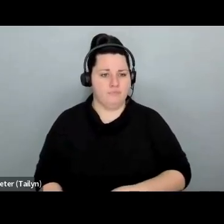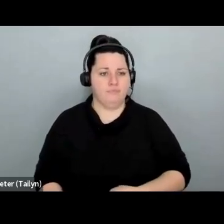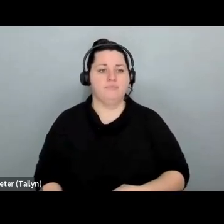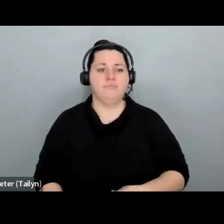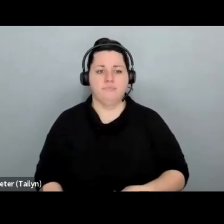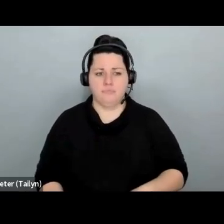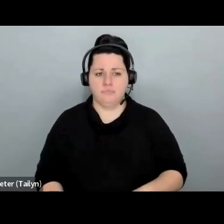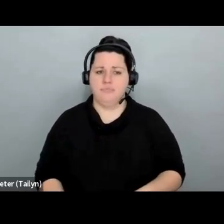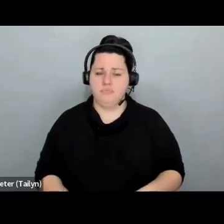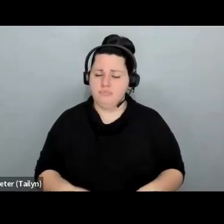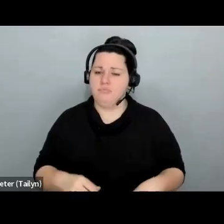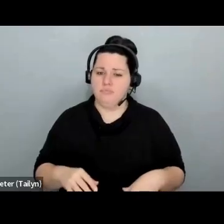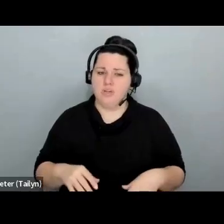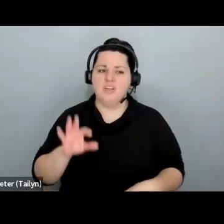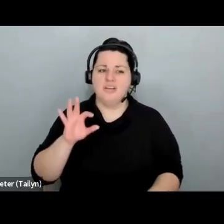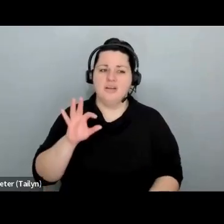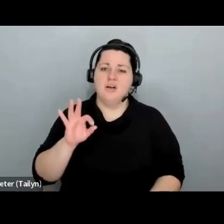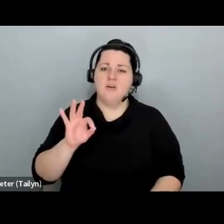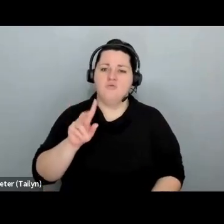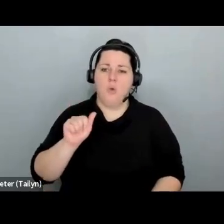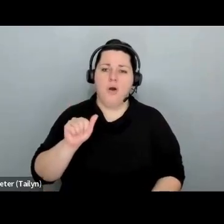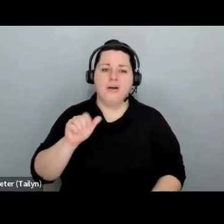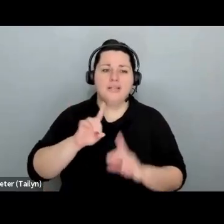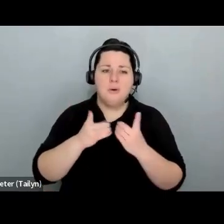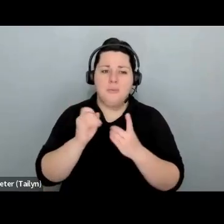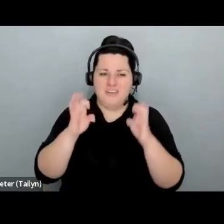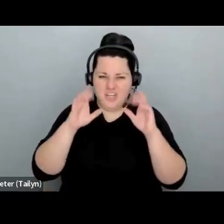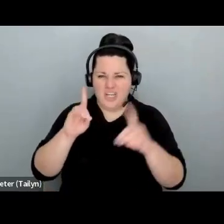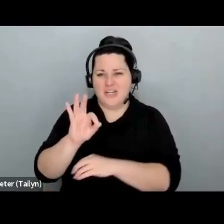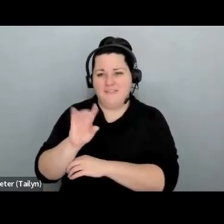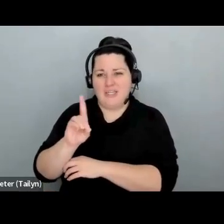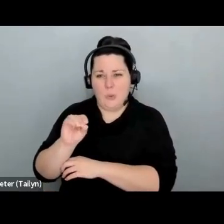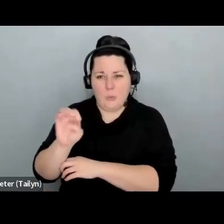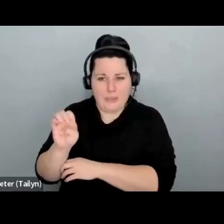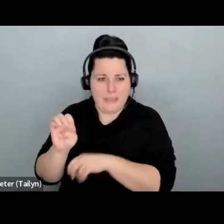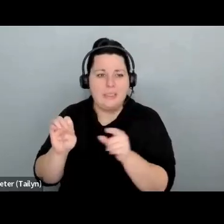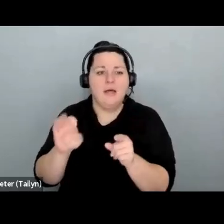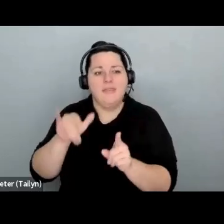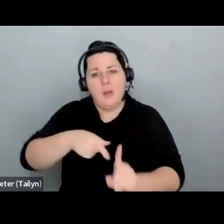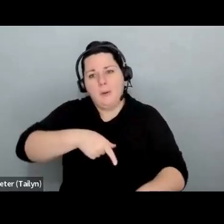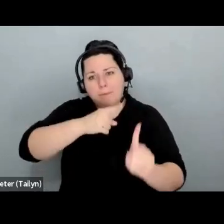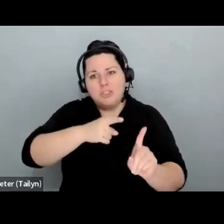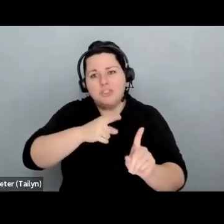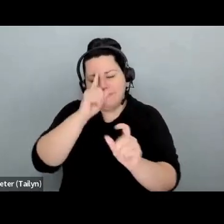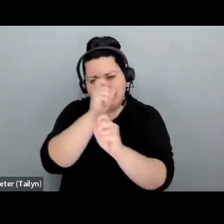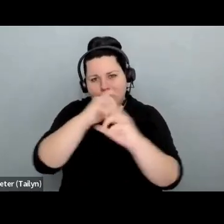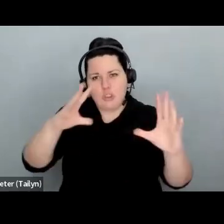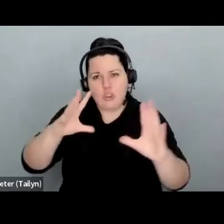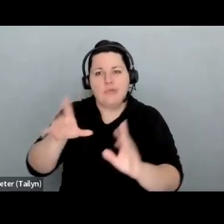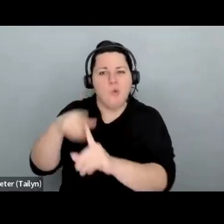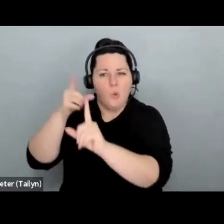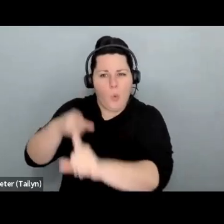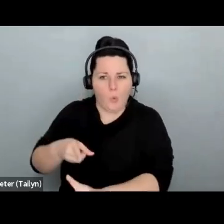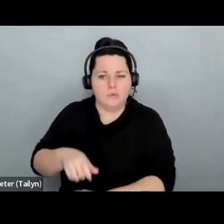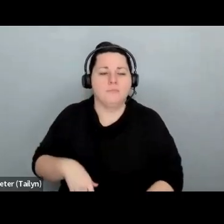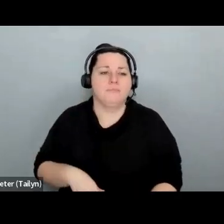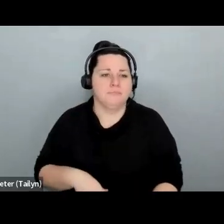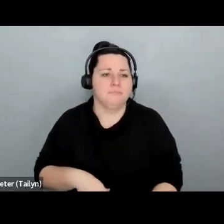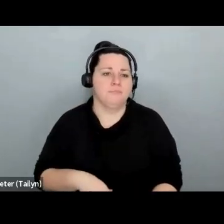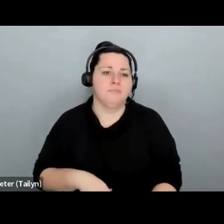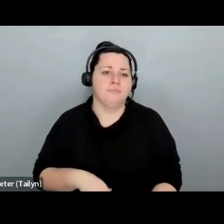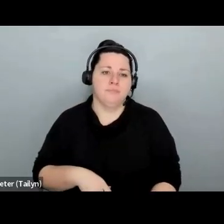I'll begin with an overview of the Florida Department of Education mission, vision, and goals.